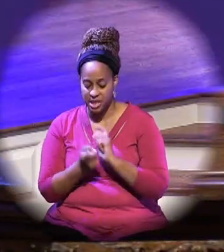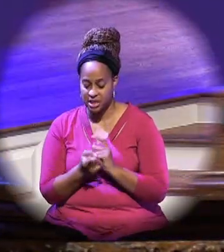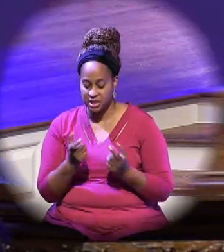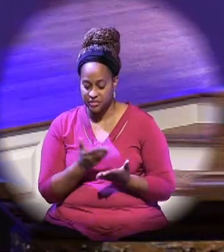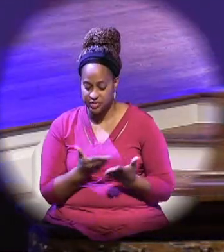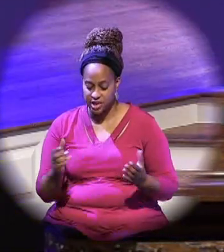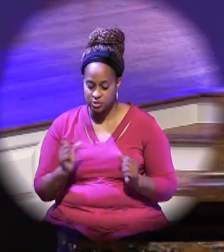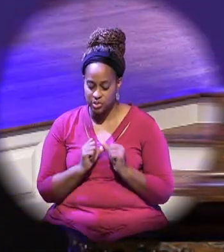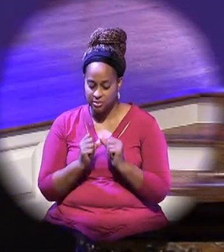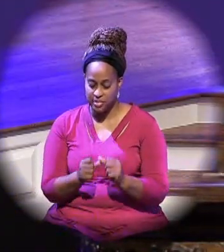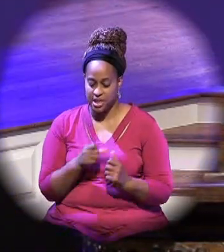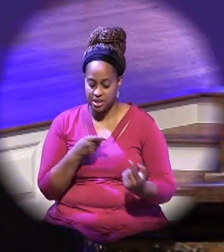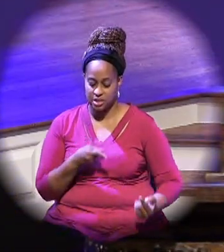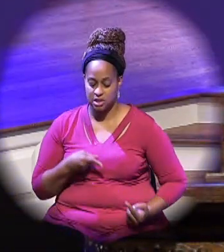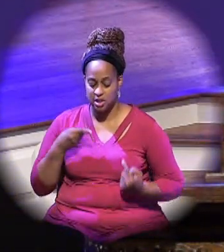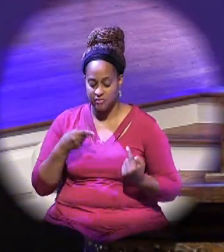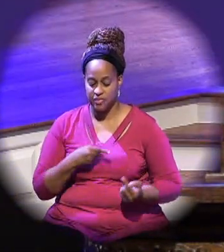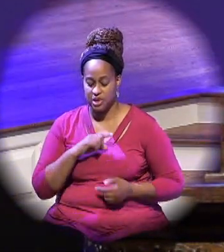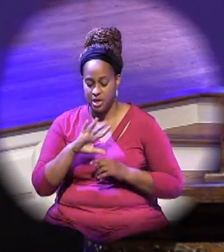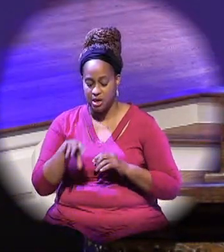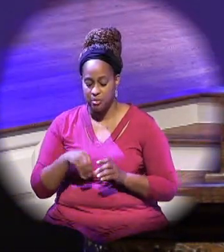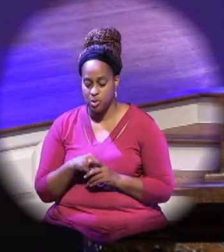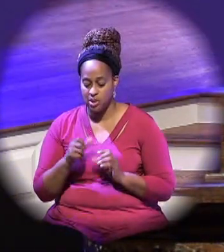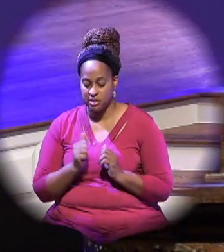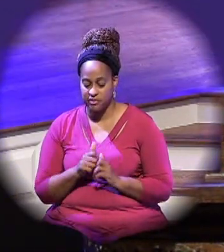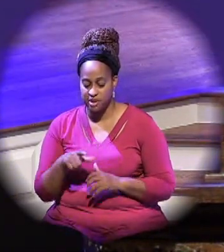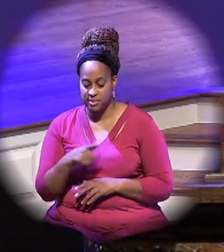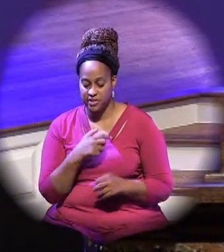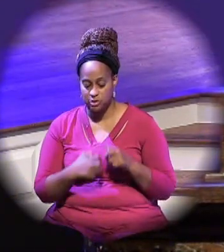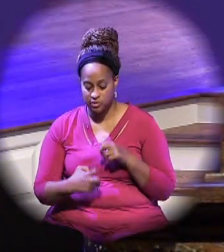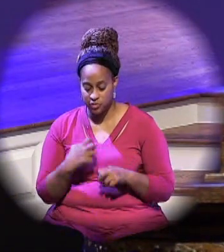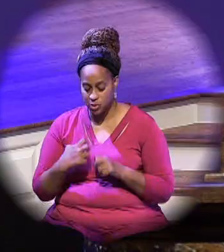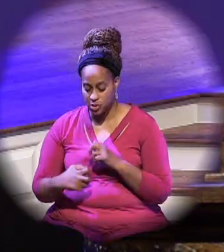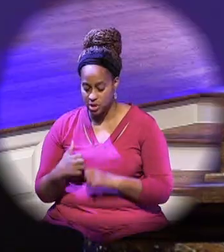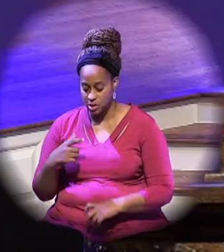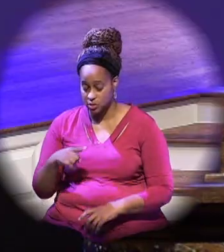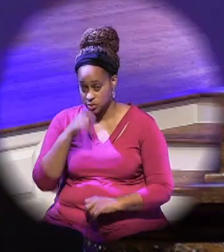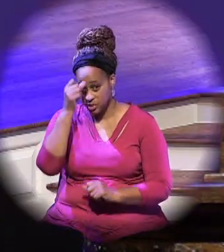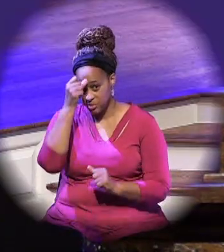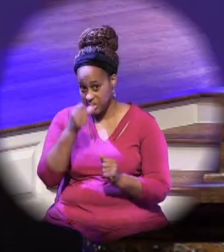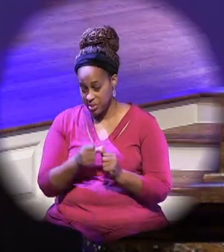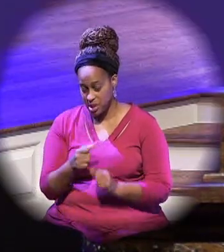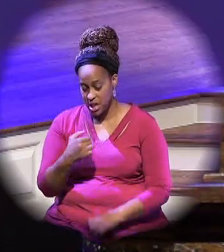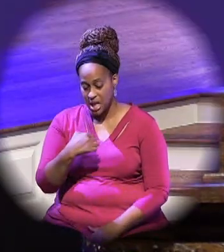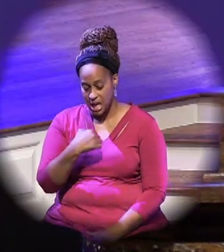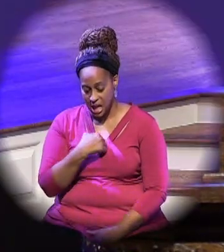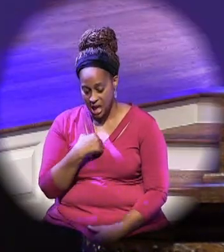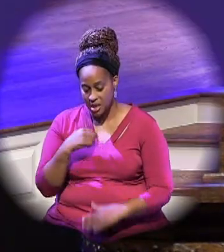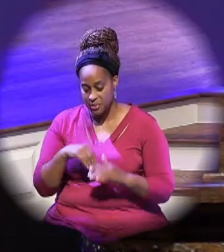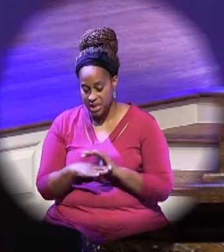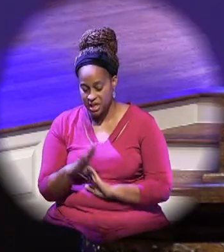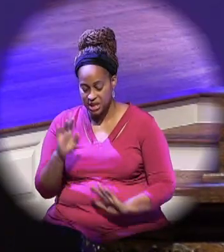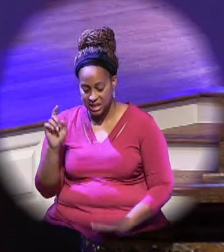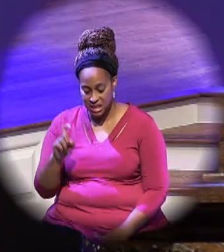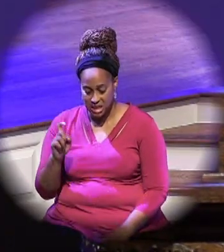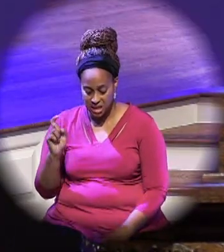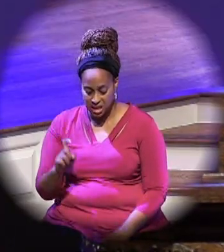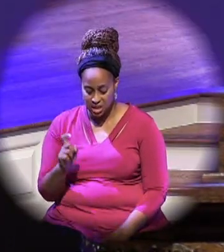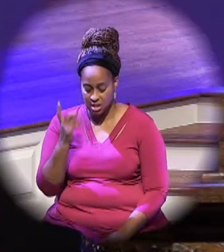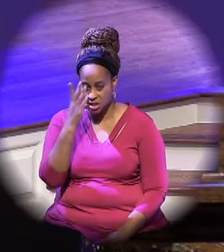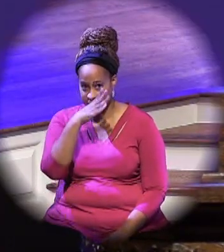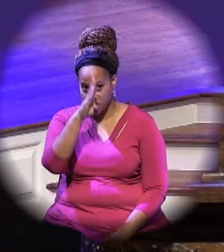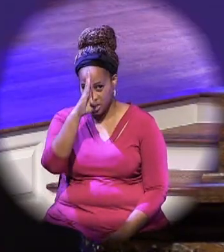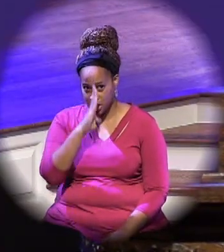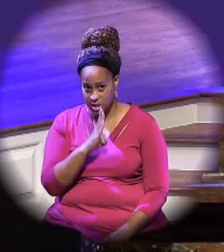remain difficult, that part of my posture in those difficulties is to remember I am in need of